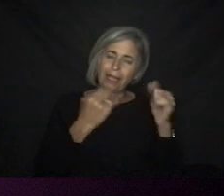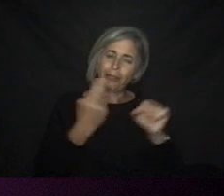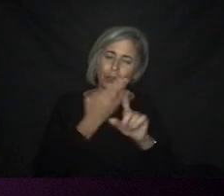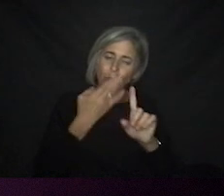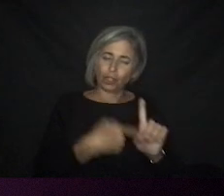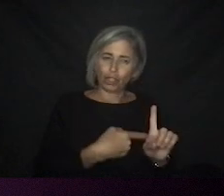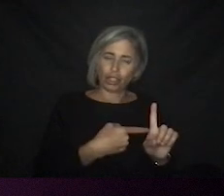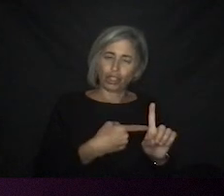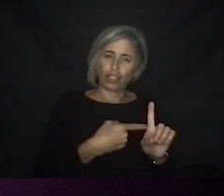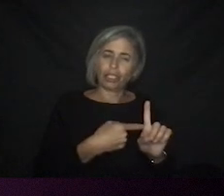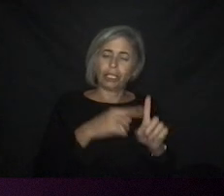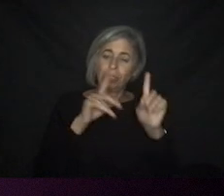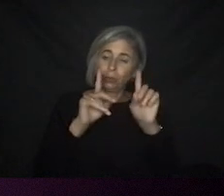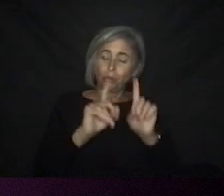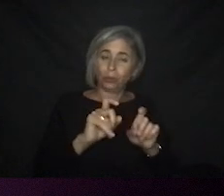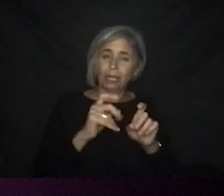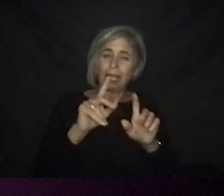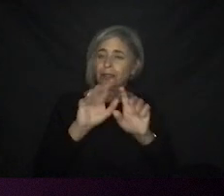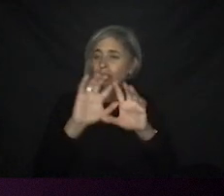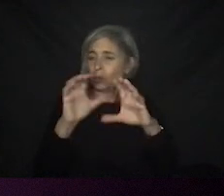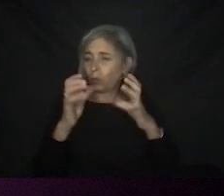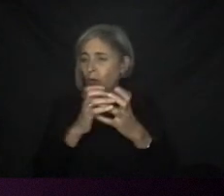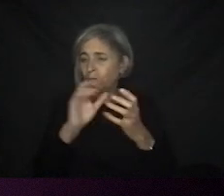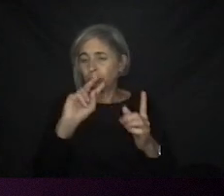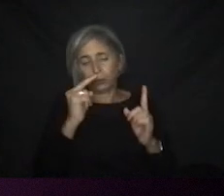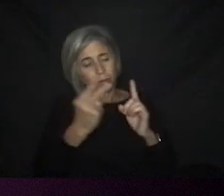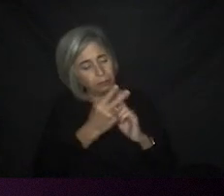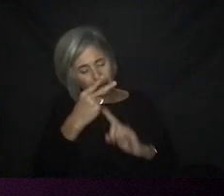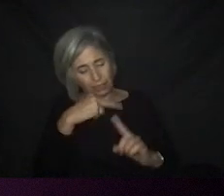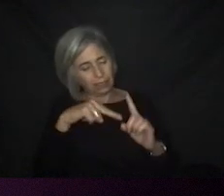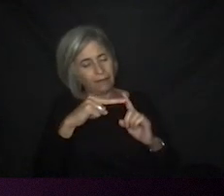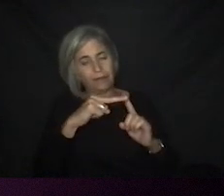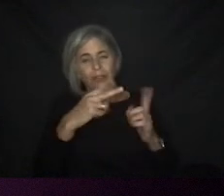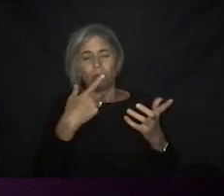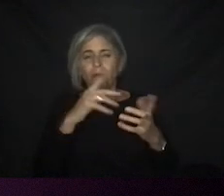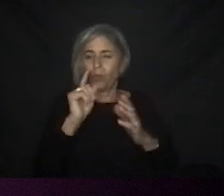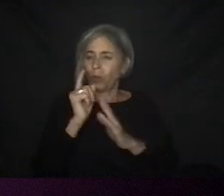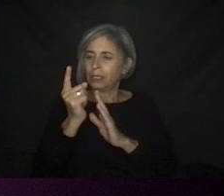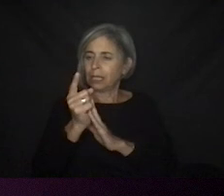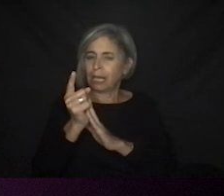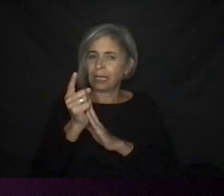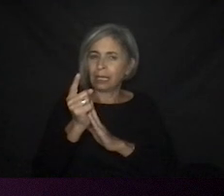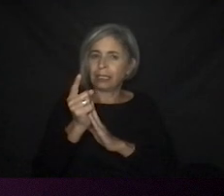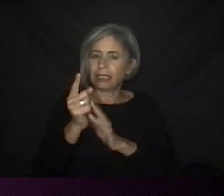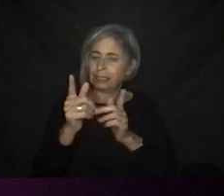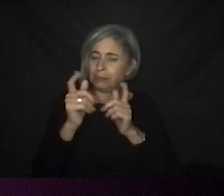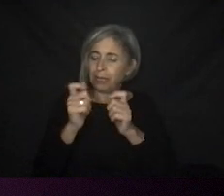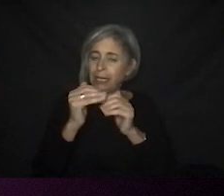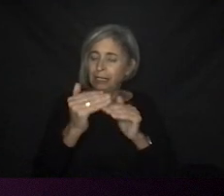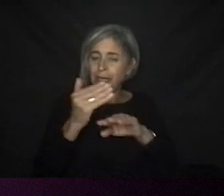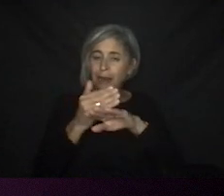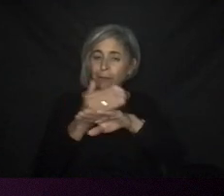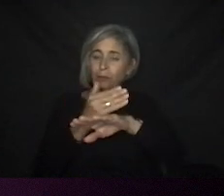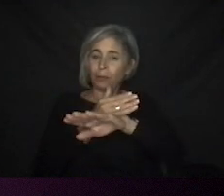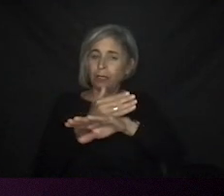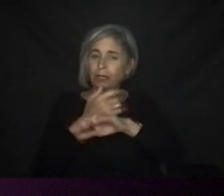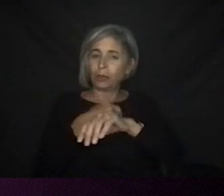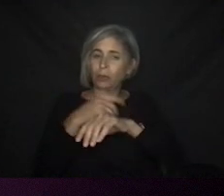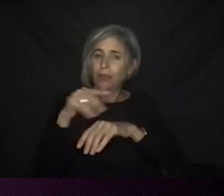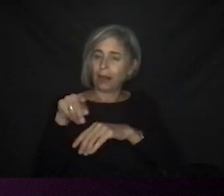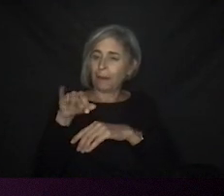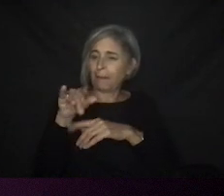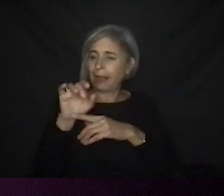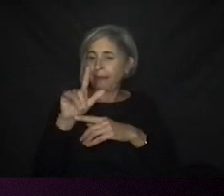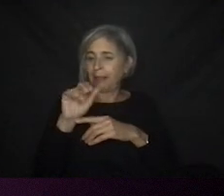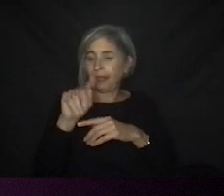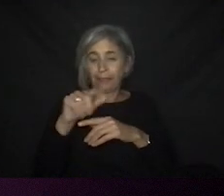you impact the world and you think about it that way, you know, we got a 1 second query speed improvement with our data pipeline this quarter.